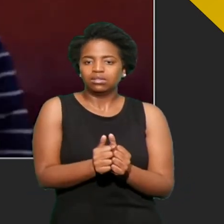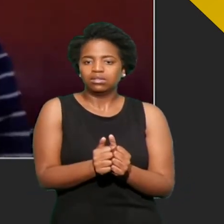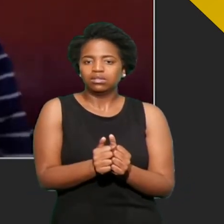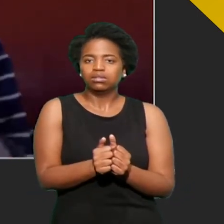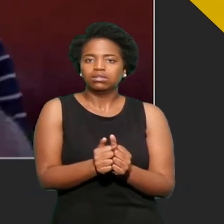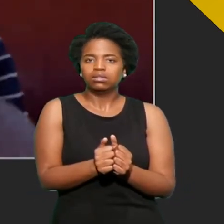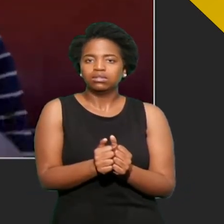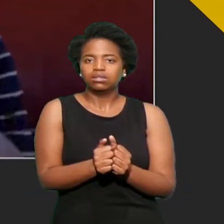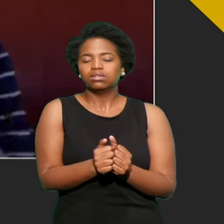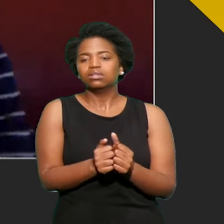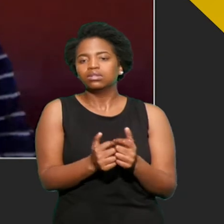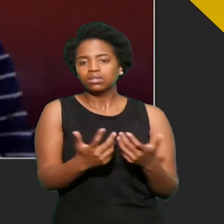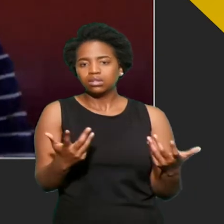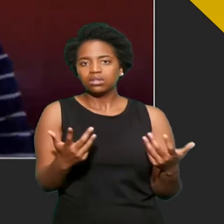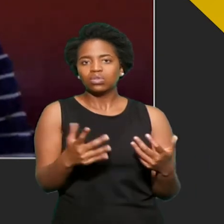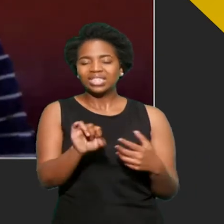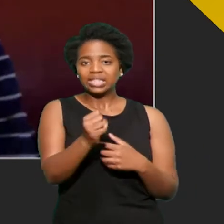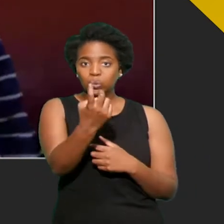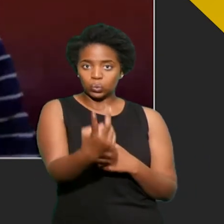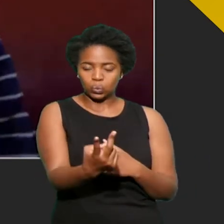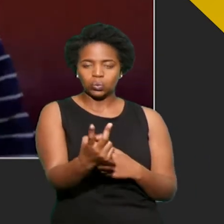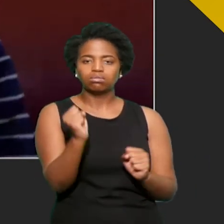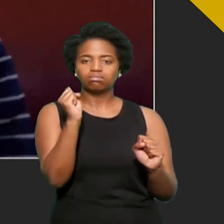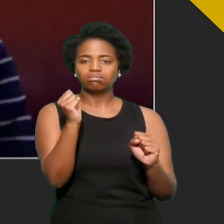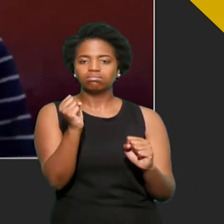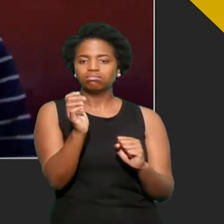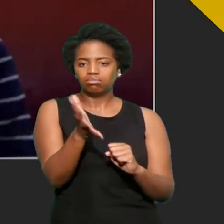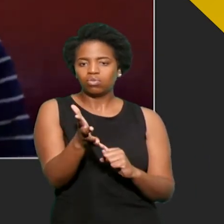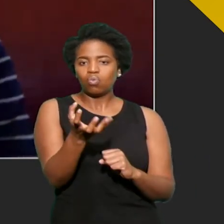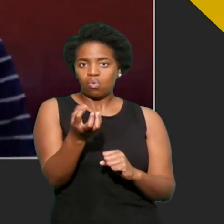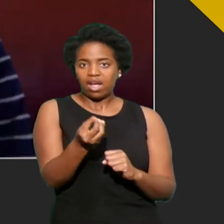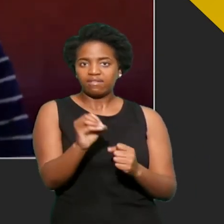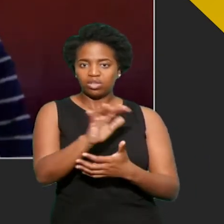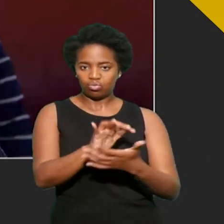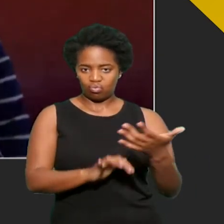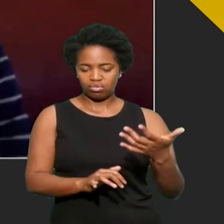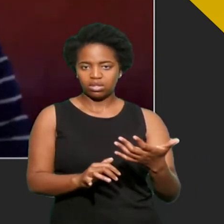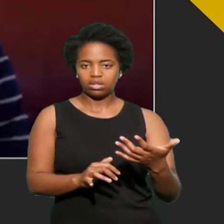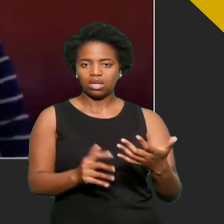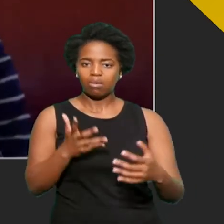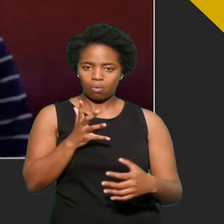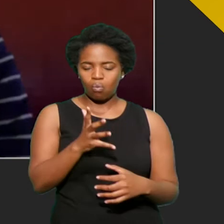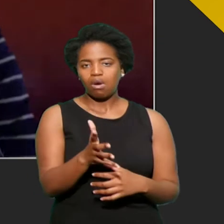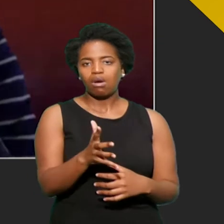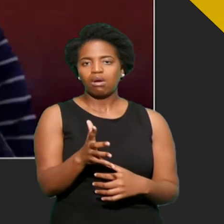in our in season 2, we have a few stories already that we have in the can